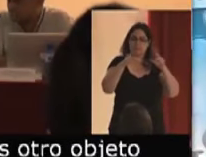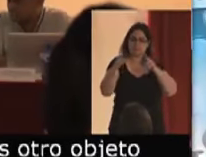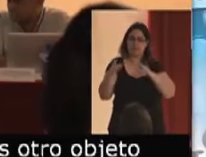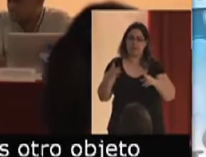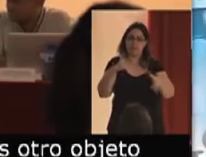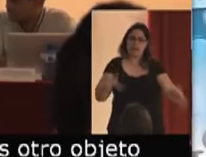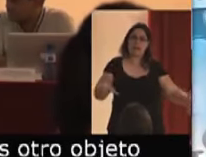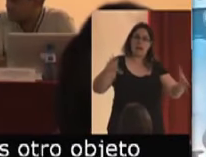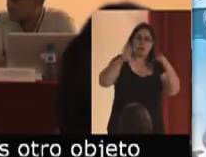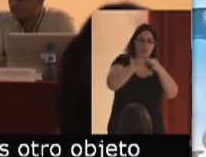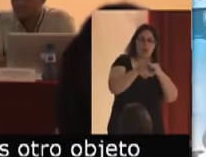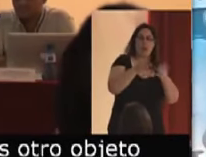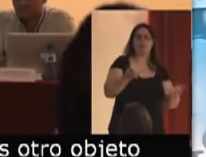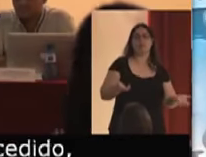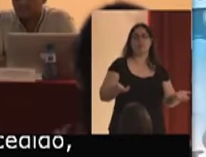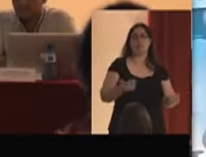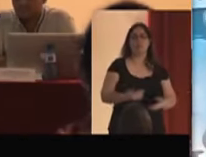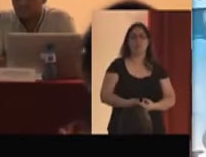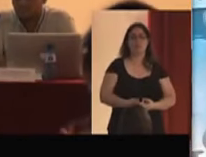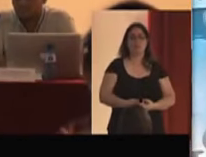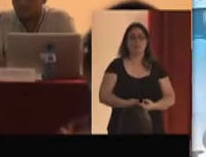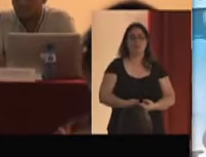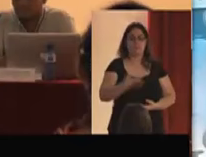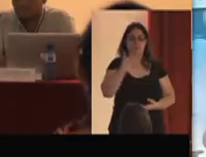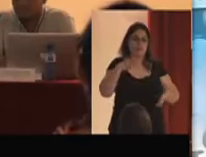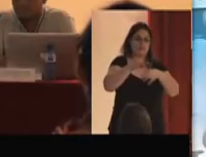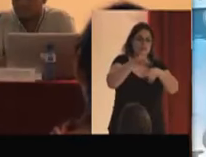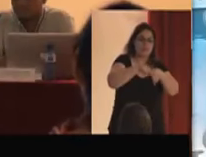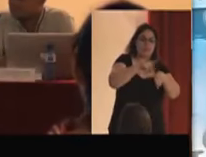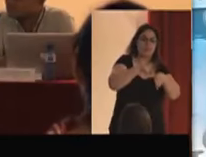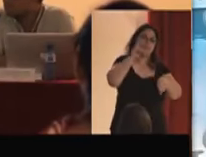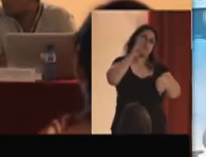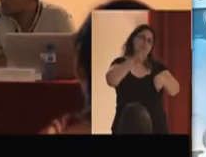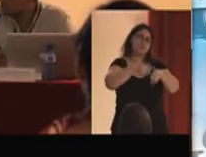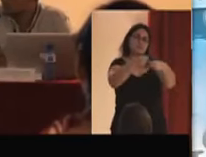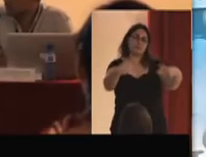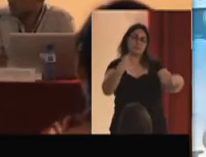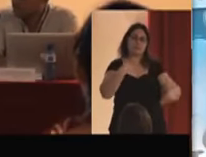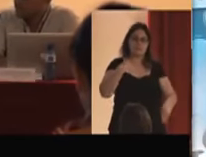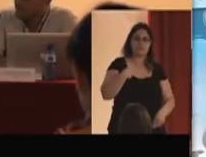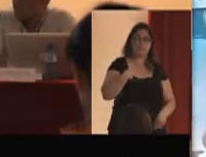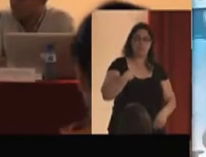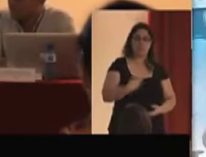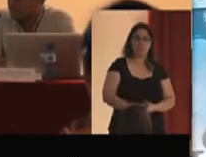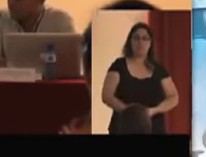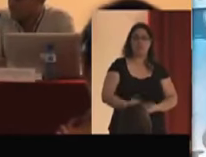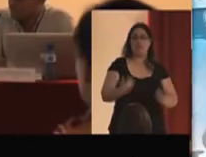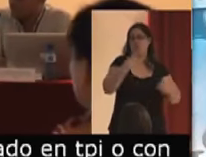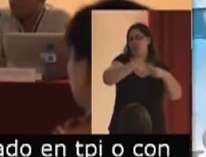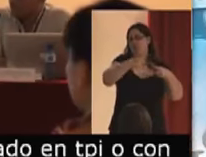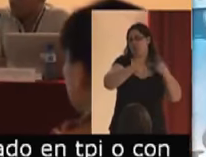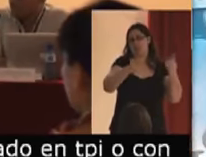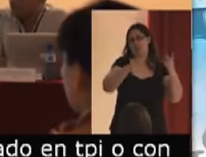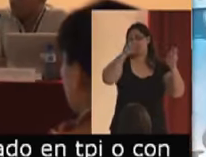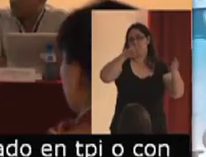into pieces, made accessible, then related in time with the images. But there's